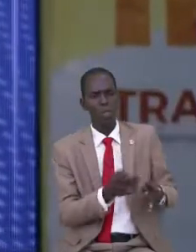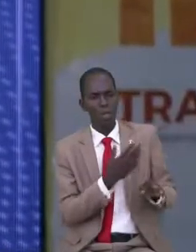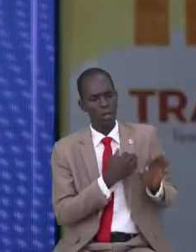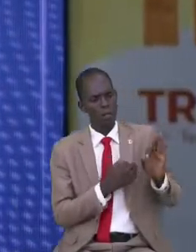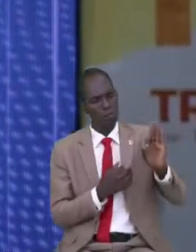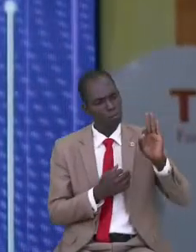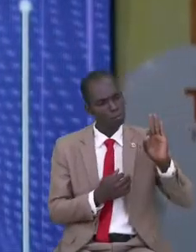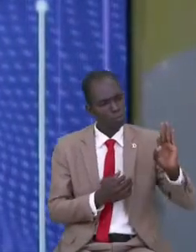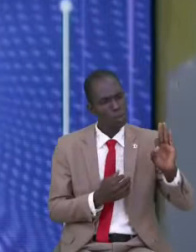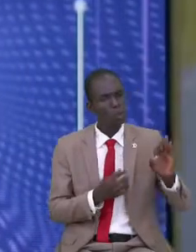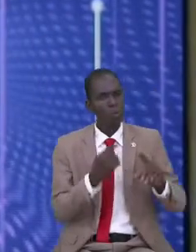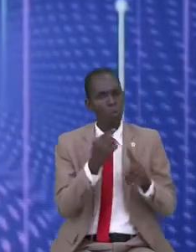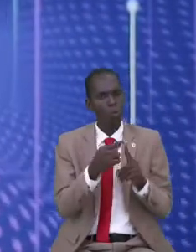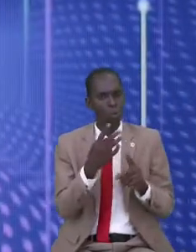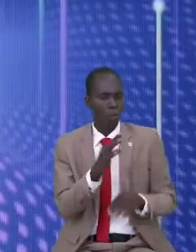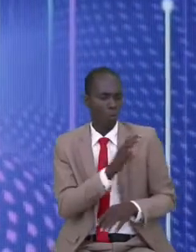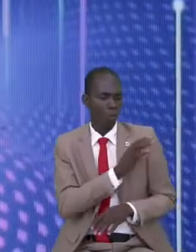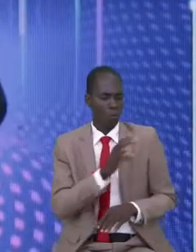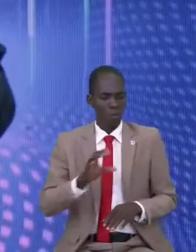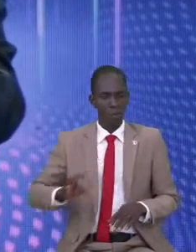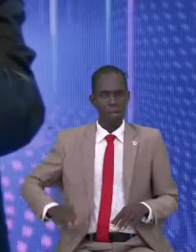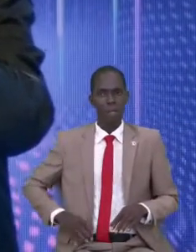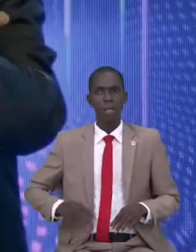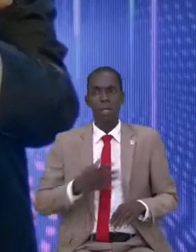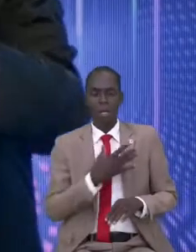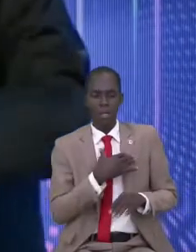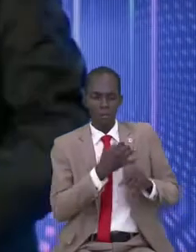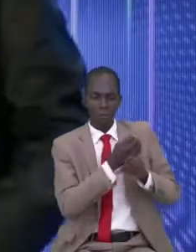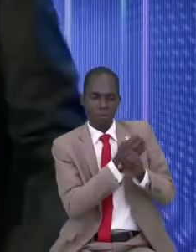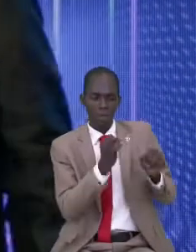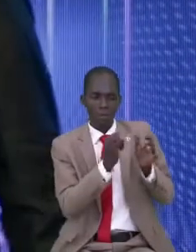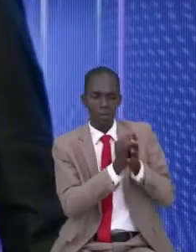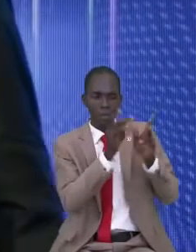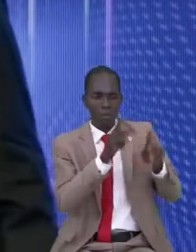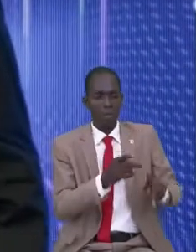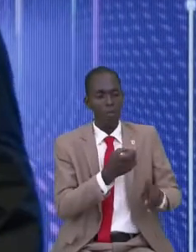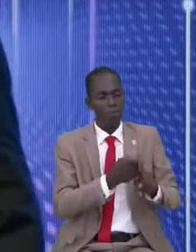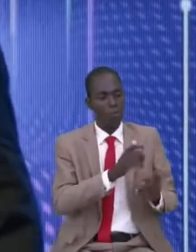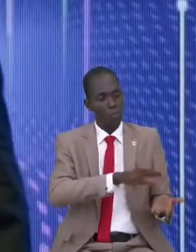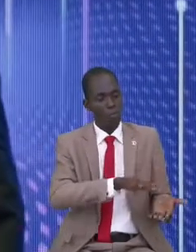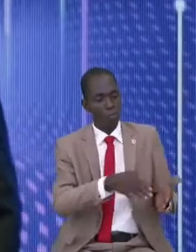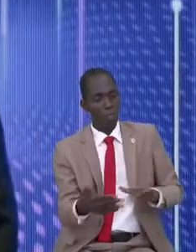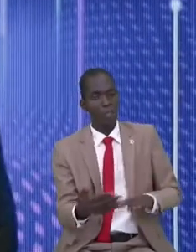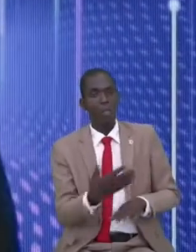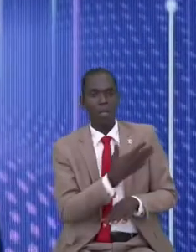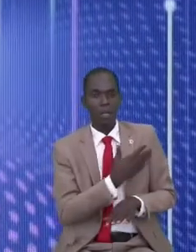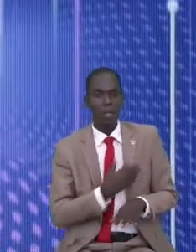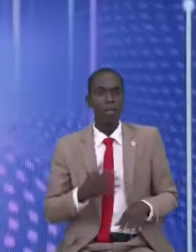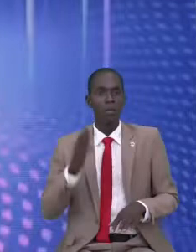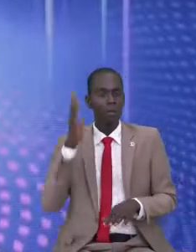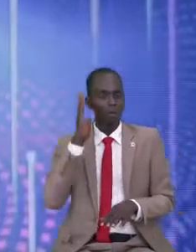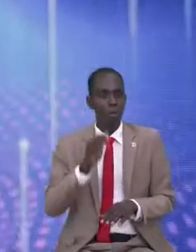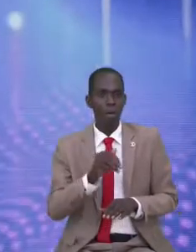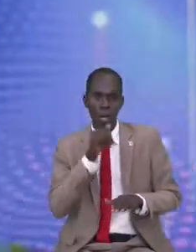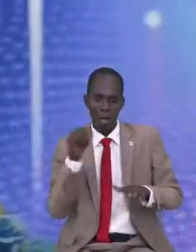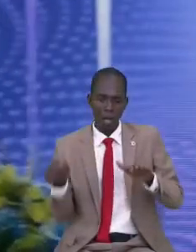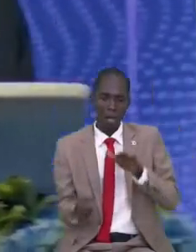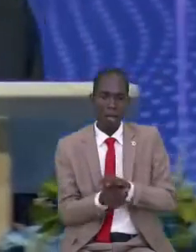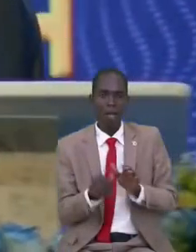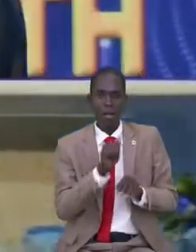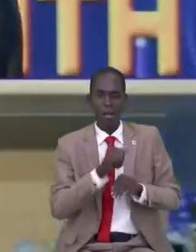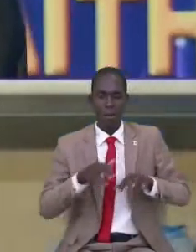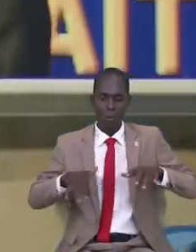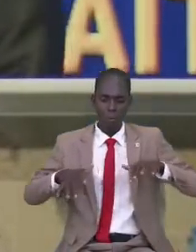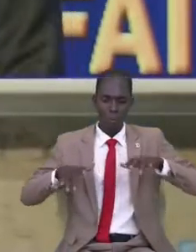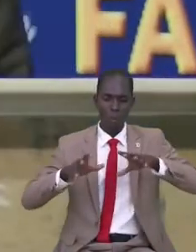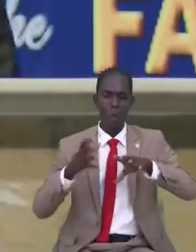message of Christ, and you save that soul from death and shall hide a multitude